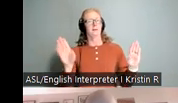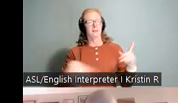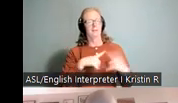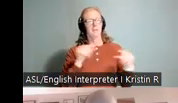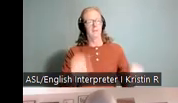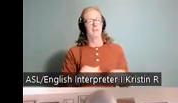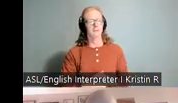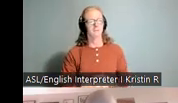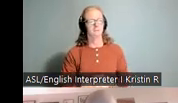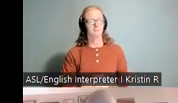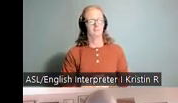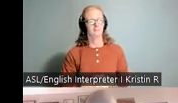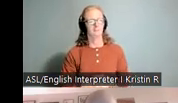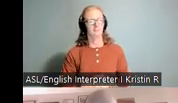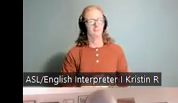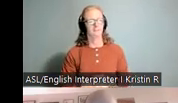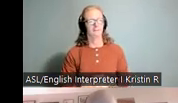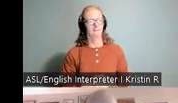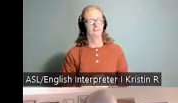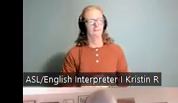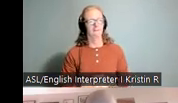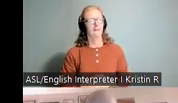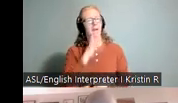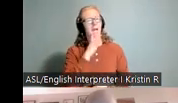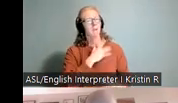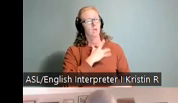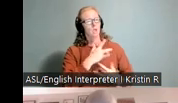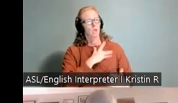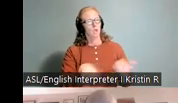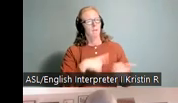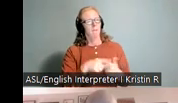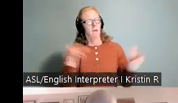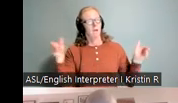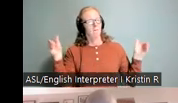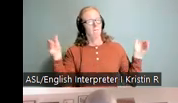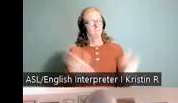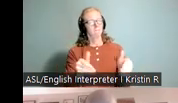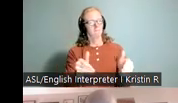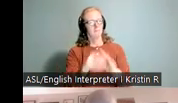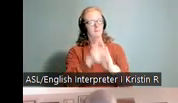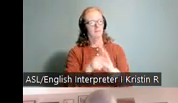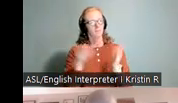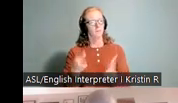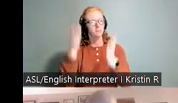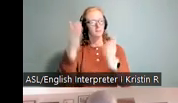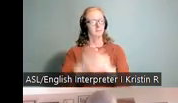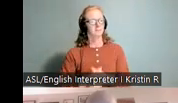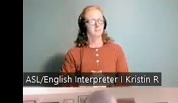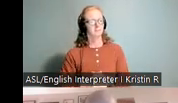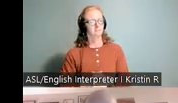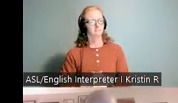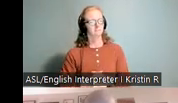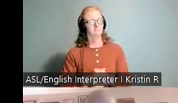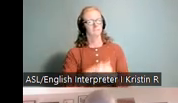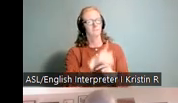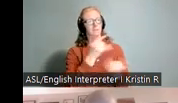But I do worry that by narrowing what the policy recommendation side of things has access